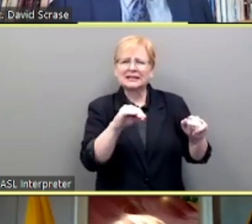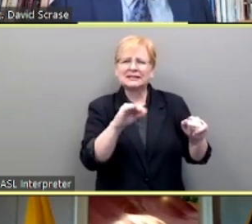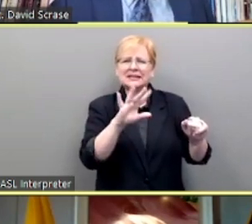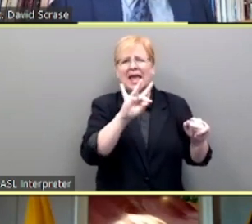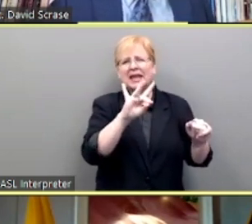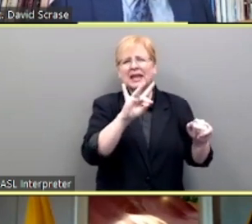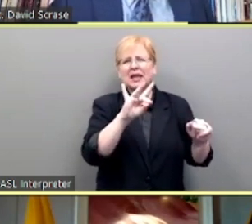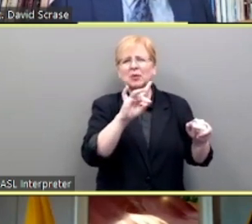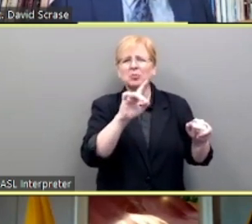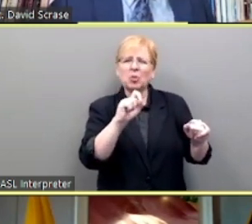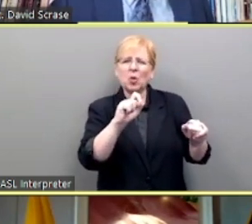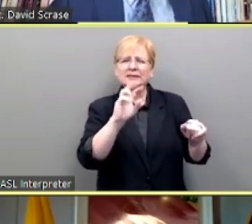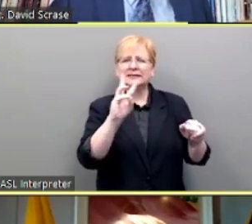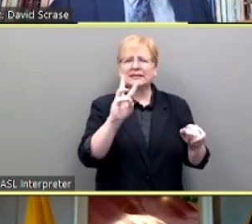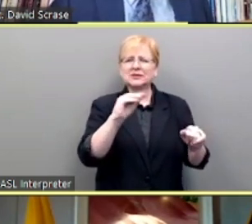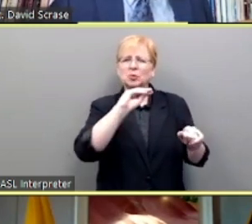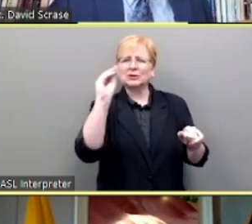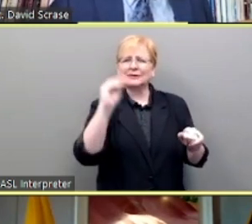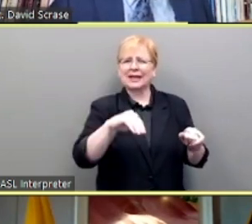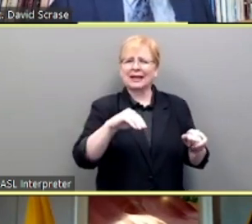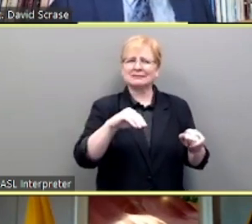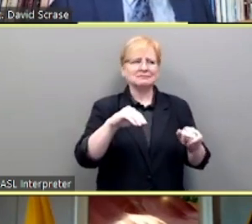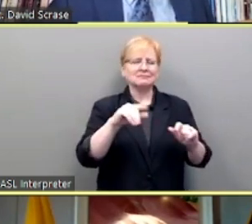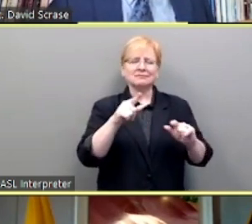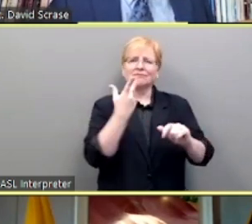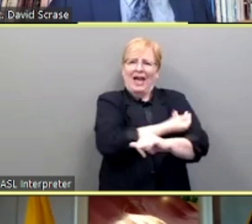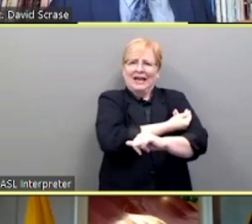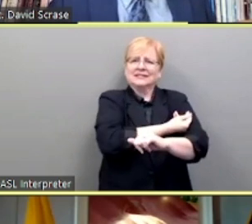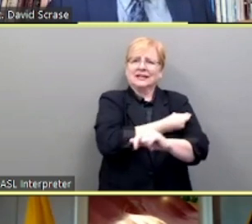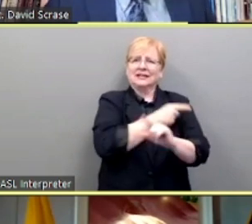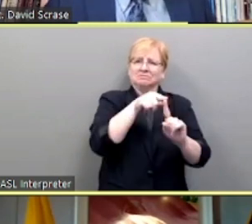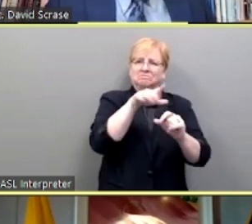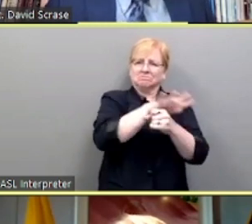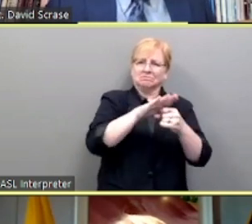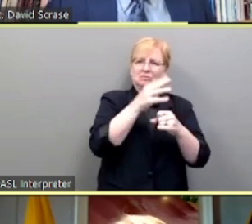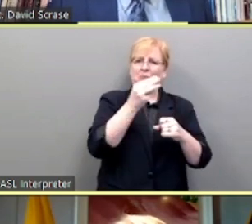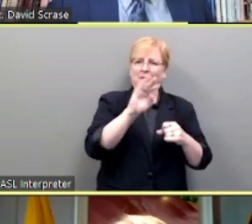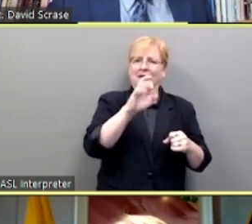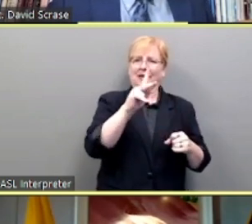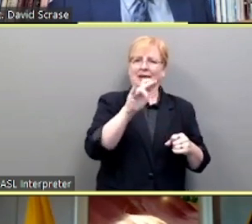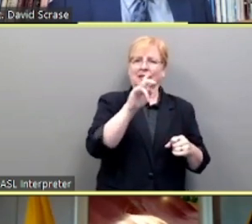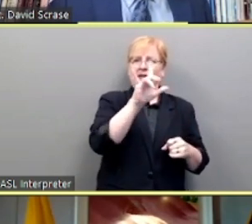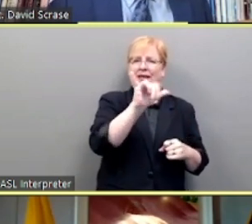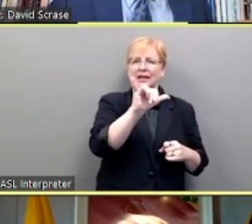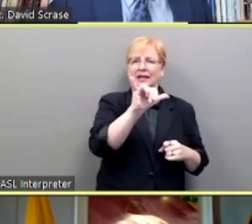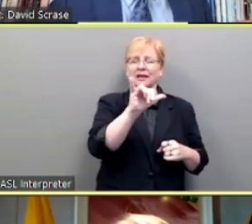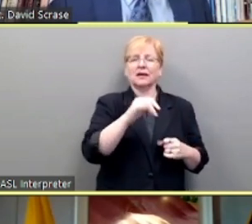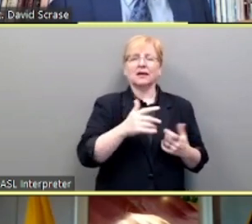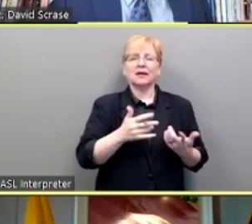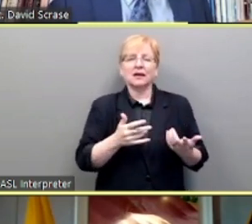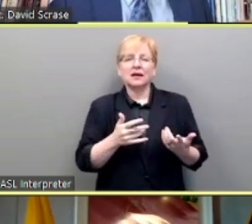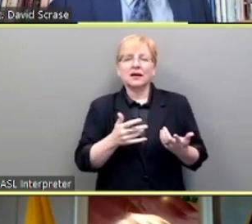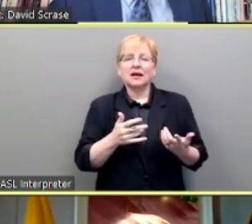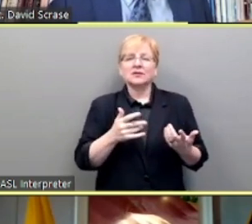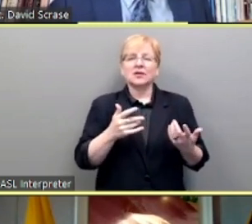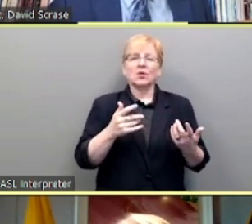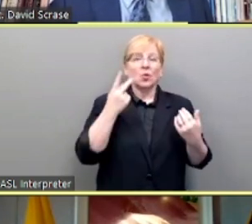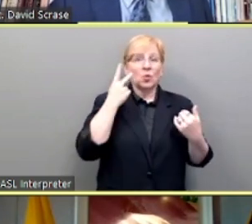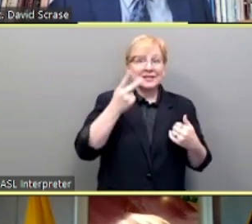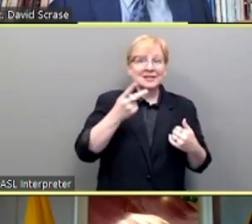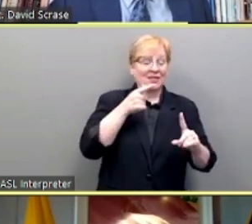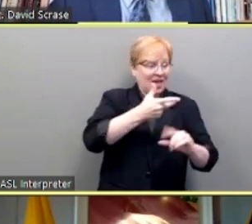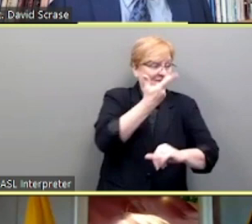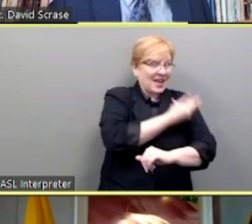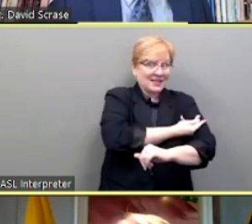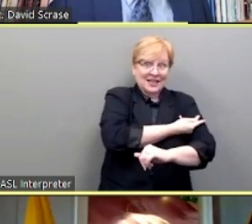80.6% as of yesterday. And so we really are clearly seeing vaccines making the